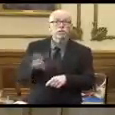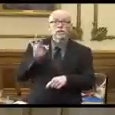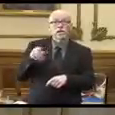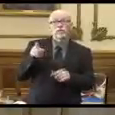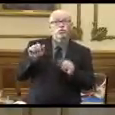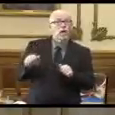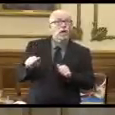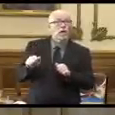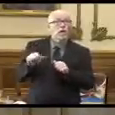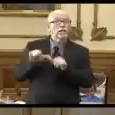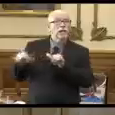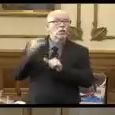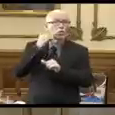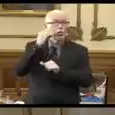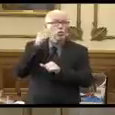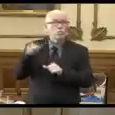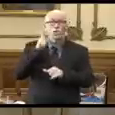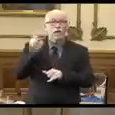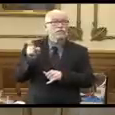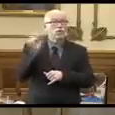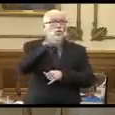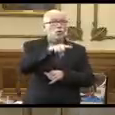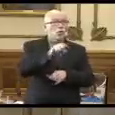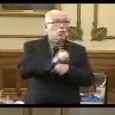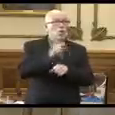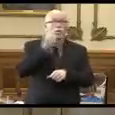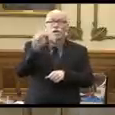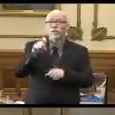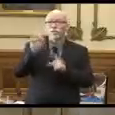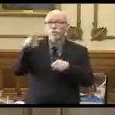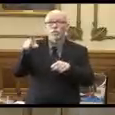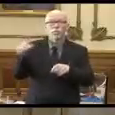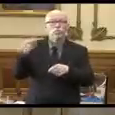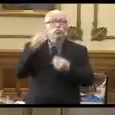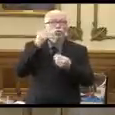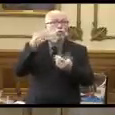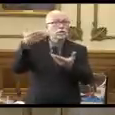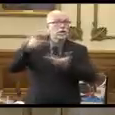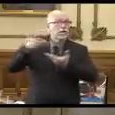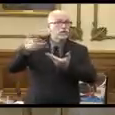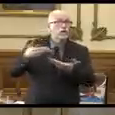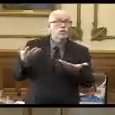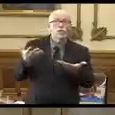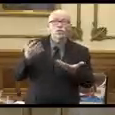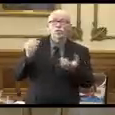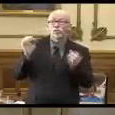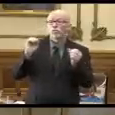able to isolate at home, you don't have to go out to work, you're getting your groceries delivered, you don't have